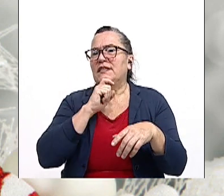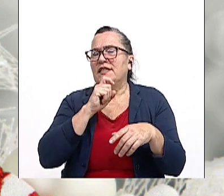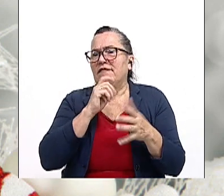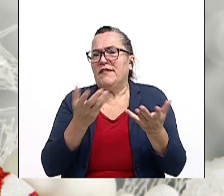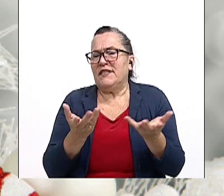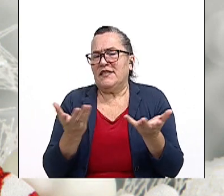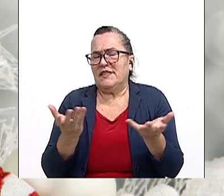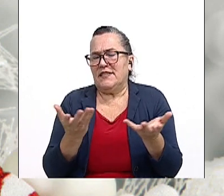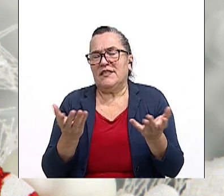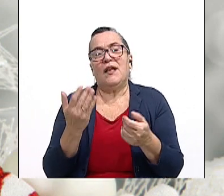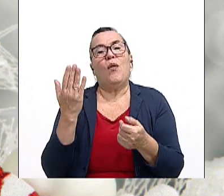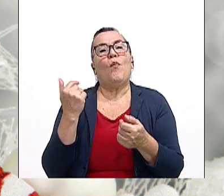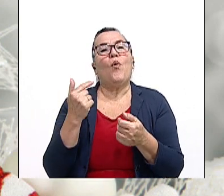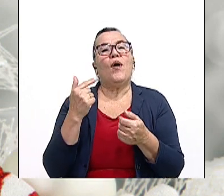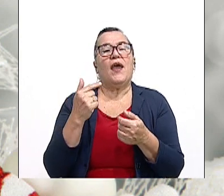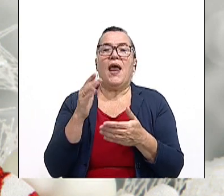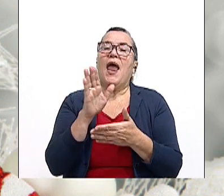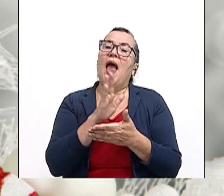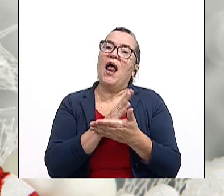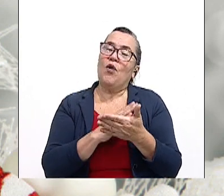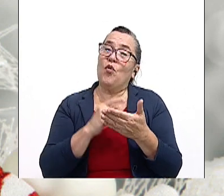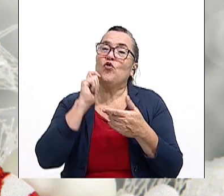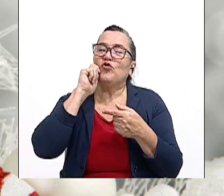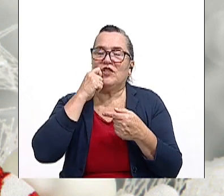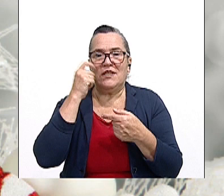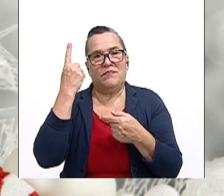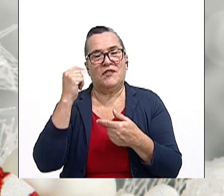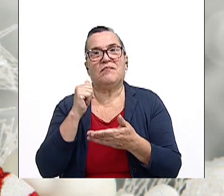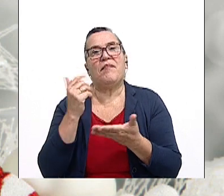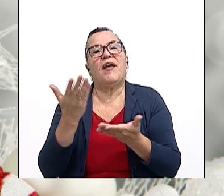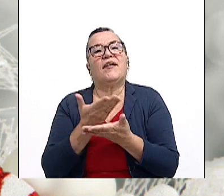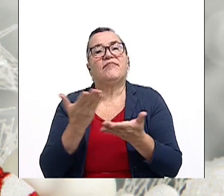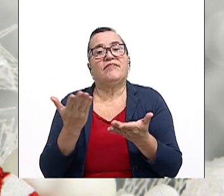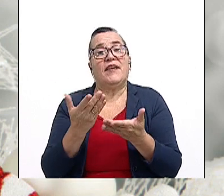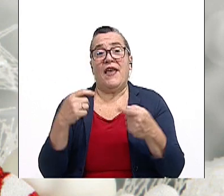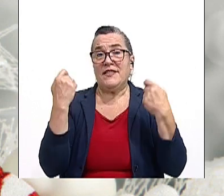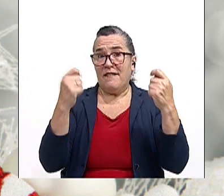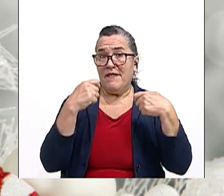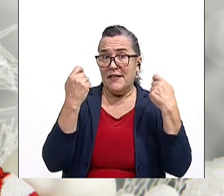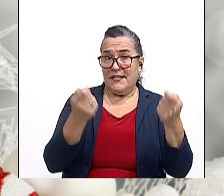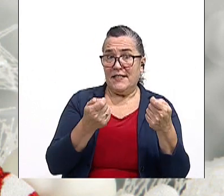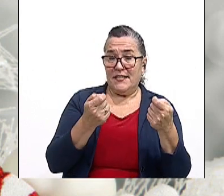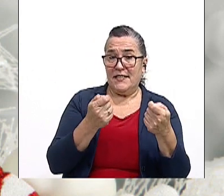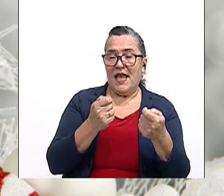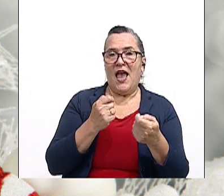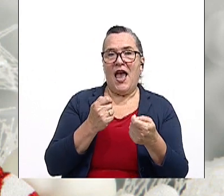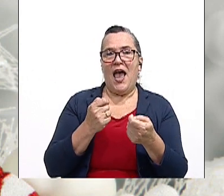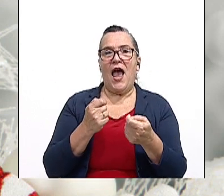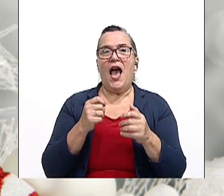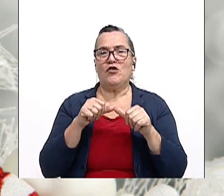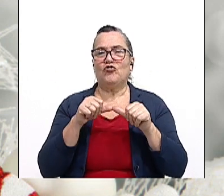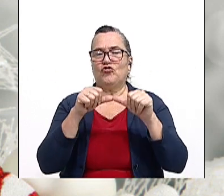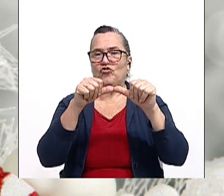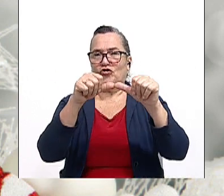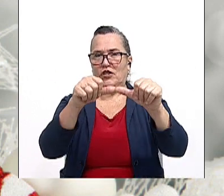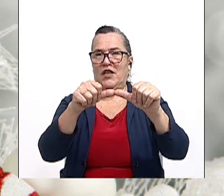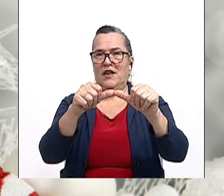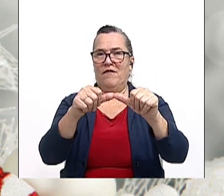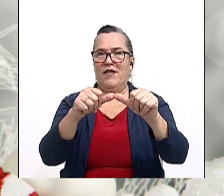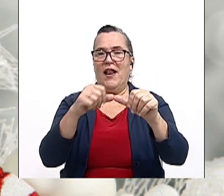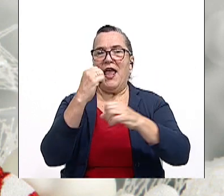difficult because there are some tips to help make this festive season a sustainable